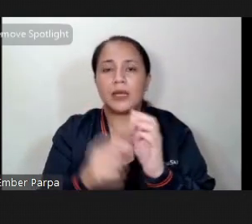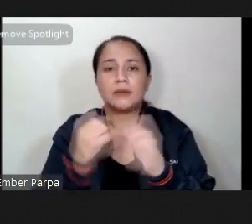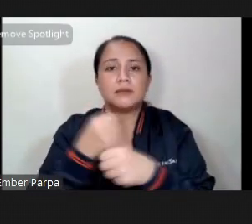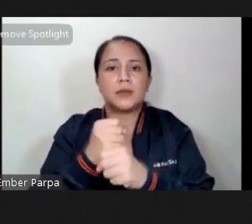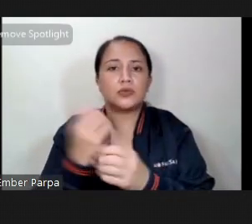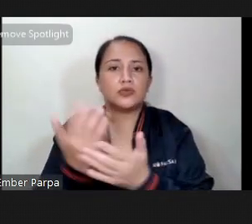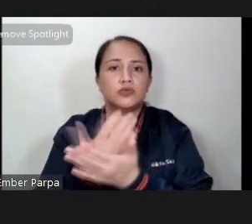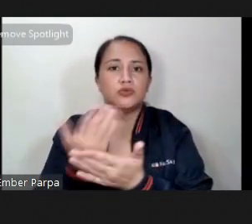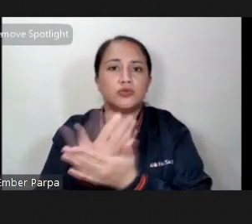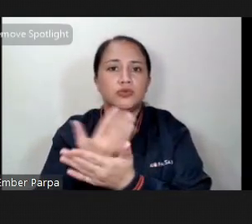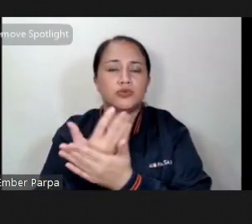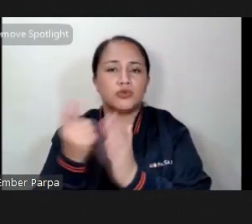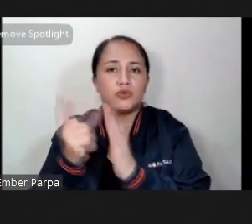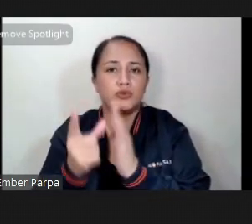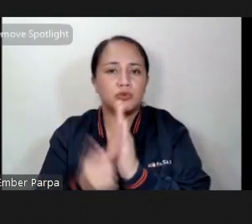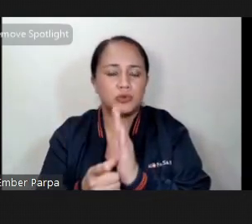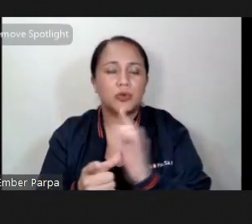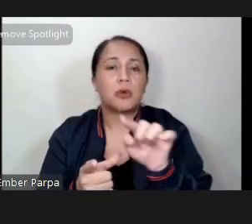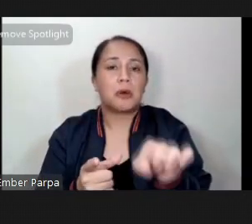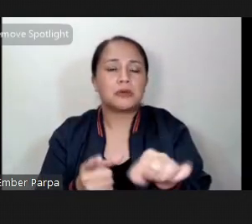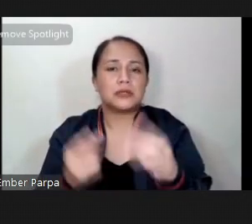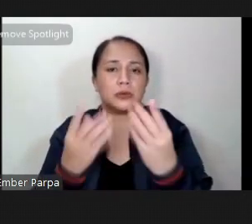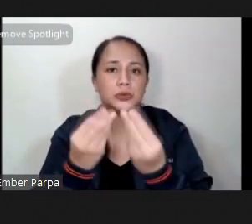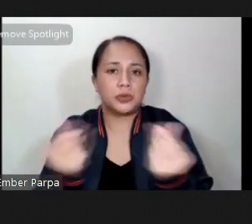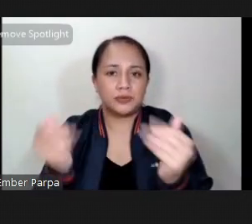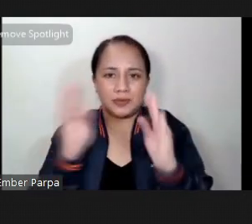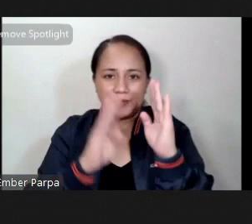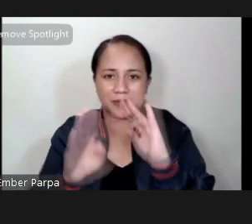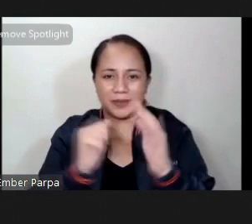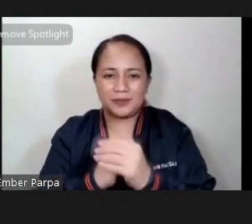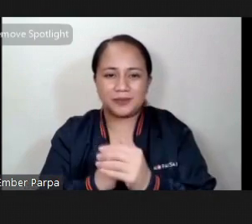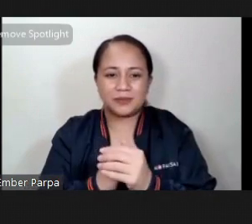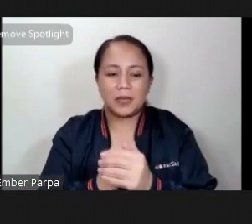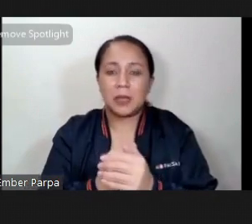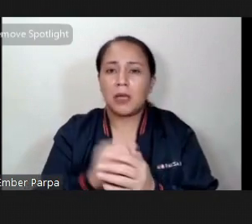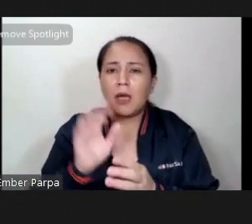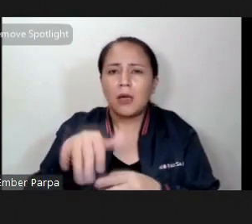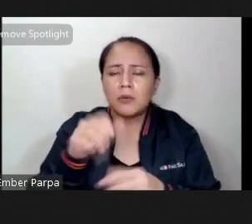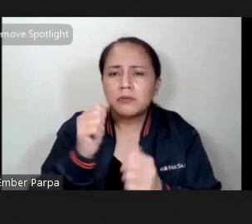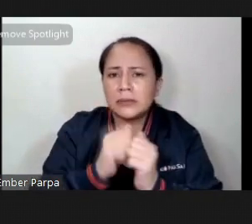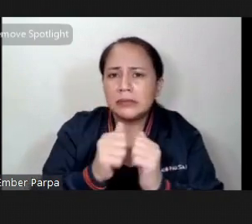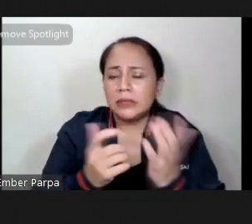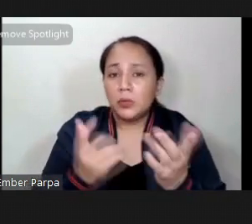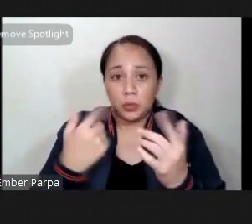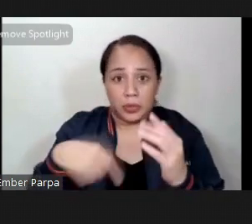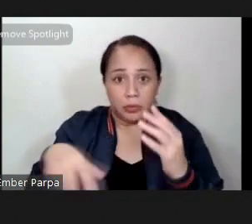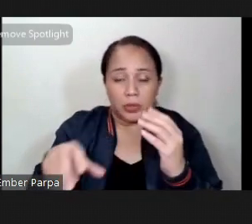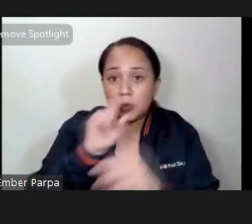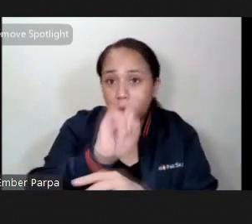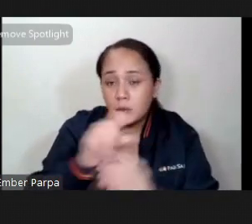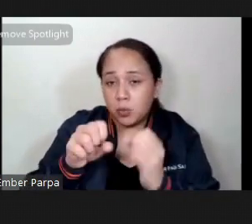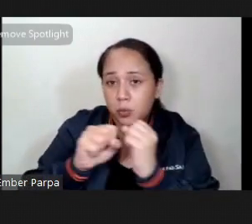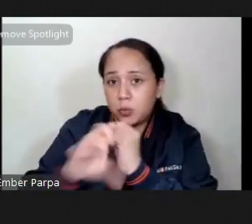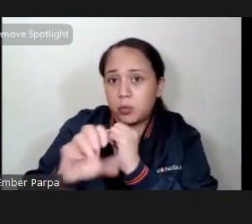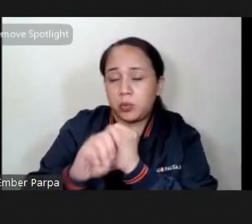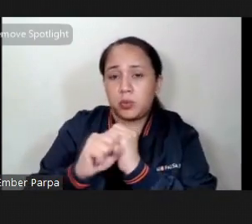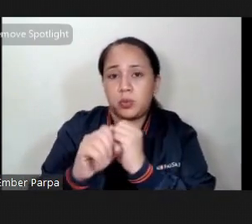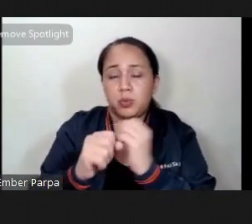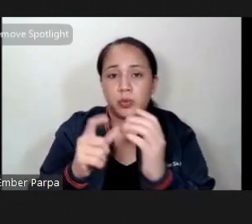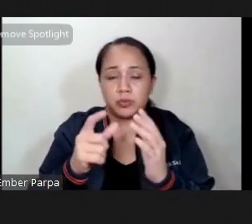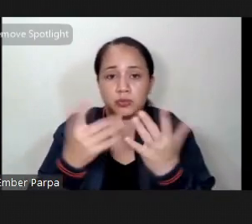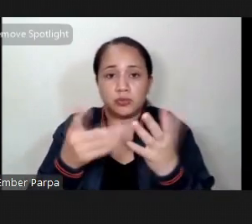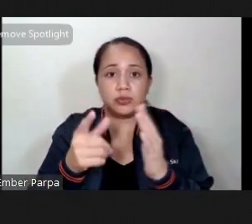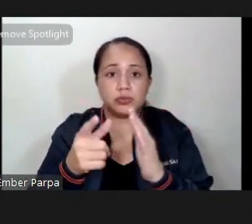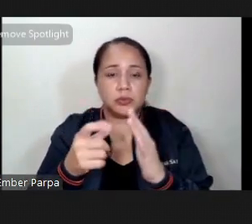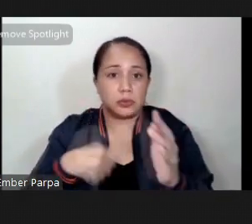new ones that address the problems. Kumbaga Ram, we will be advocating for the lawmakers